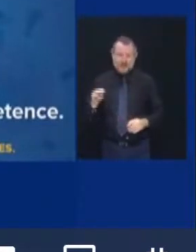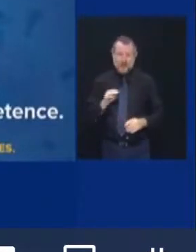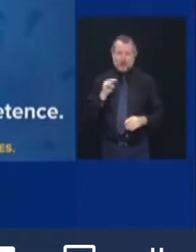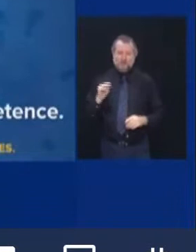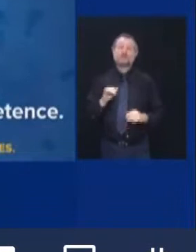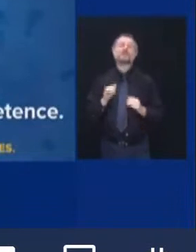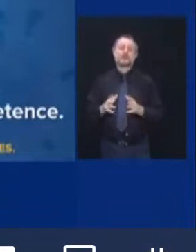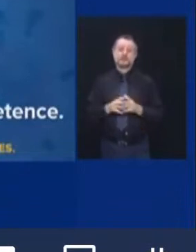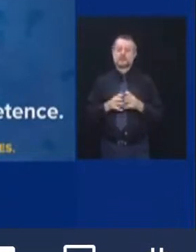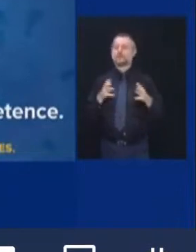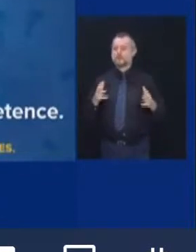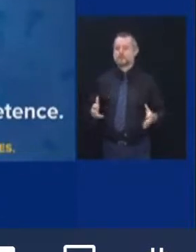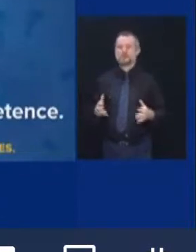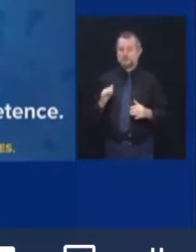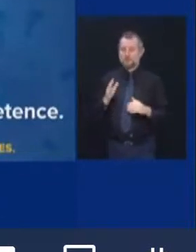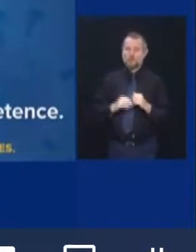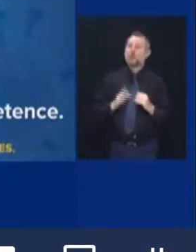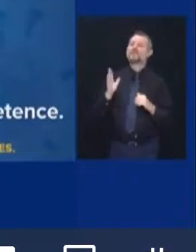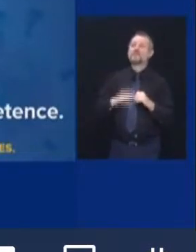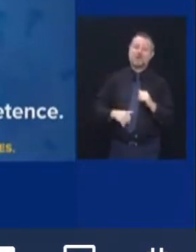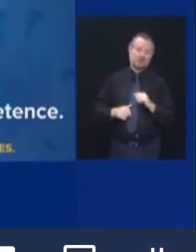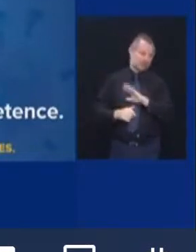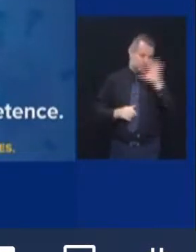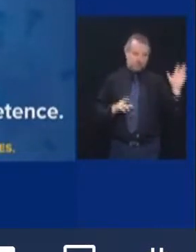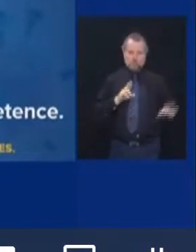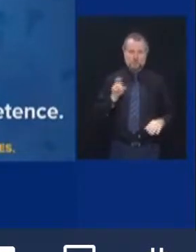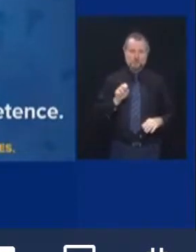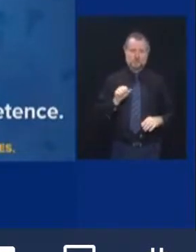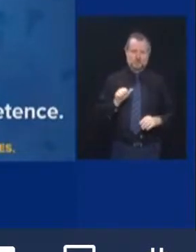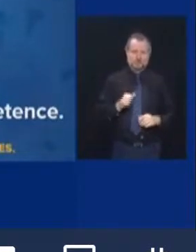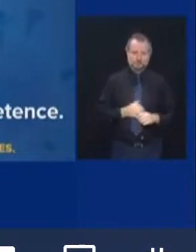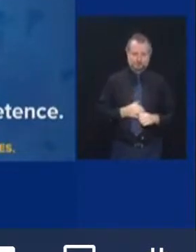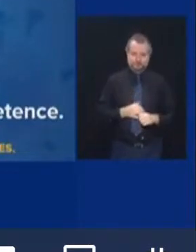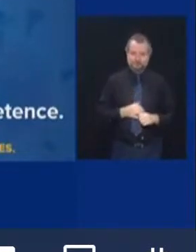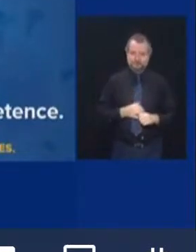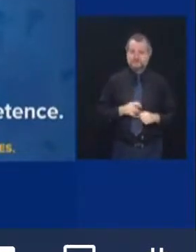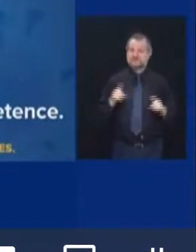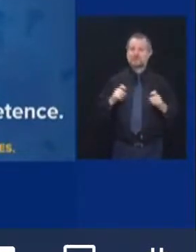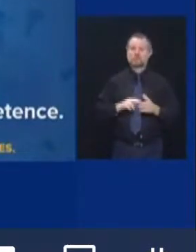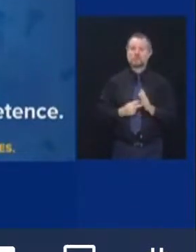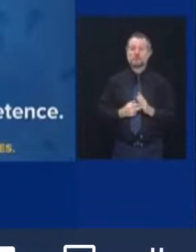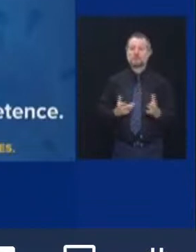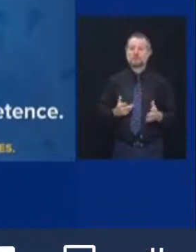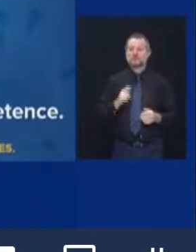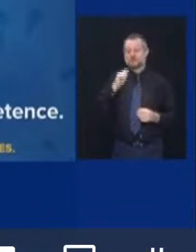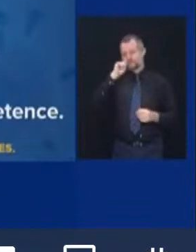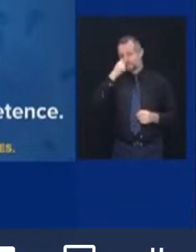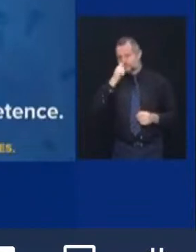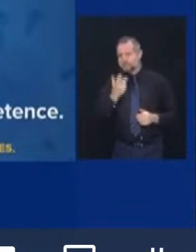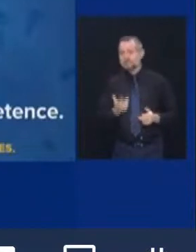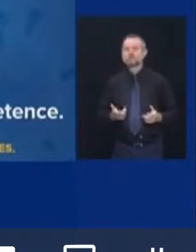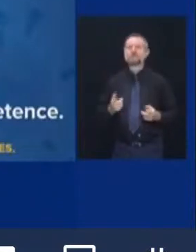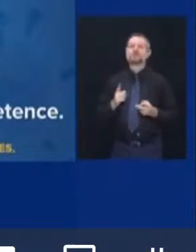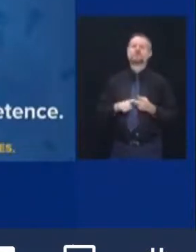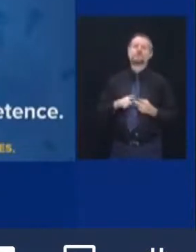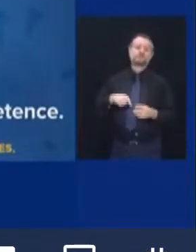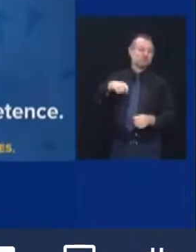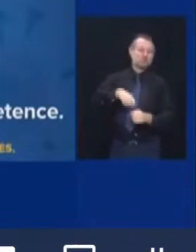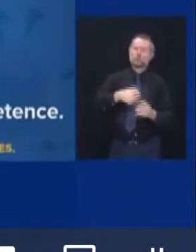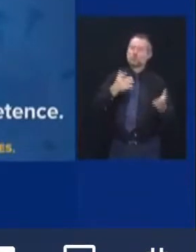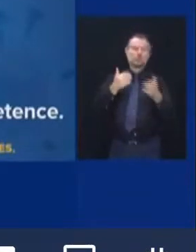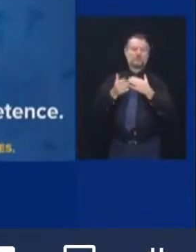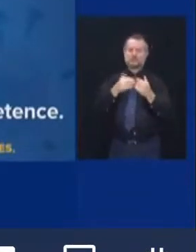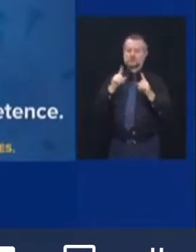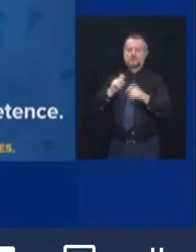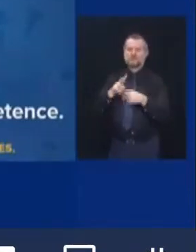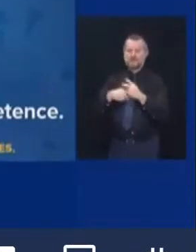rata more than any other place in the country. What do you mean a test? I mean a test. Q-tip, nasal swab, bloop. 12